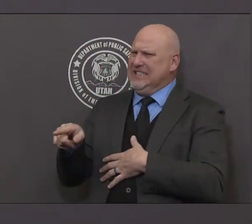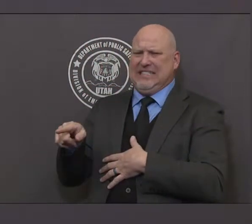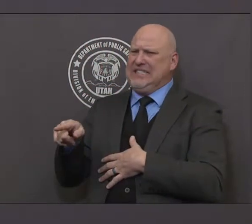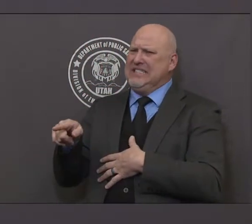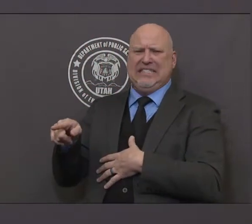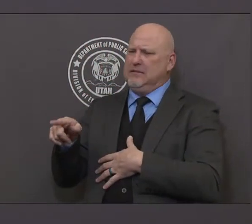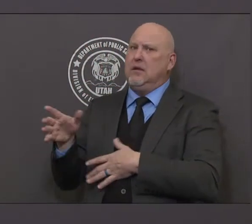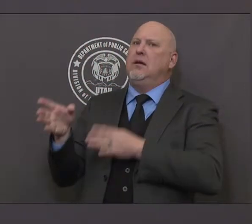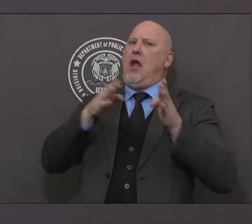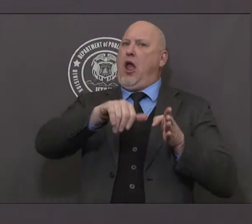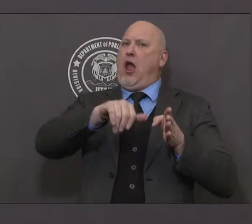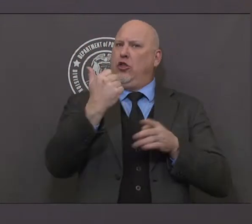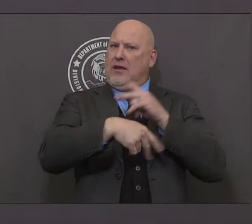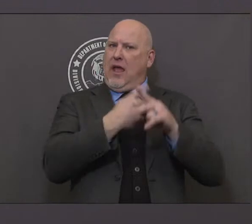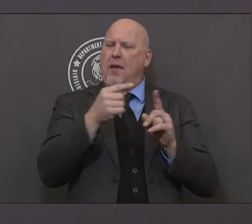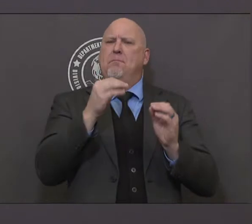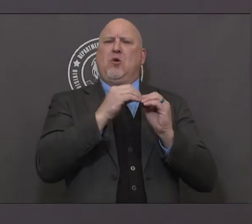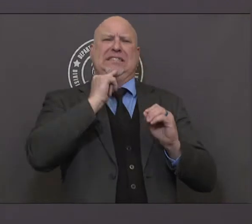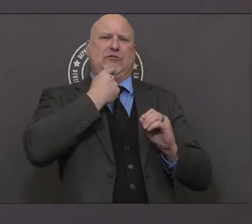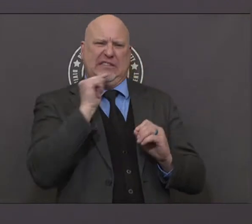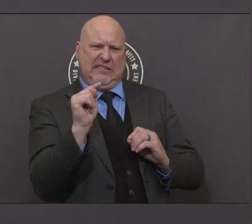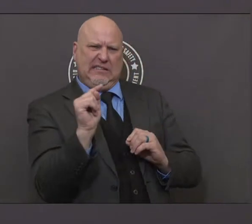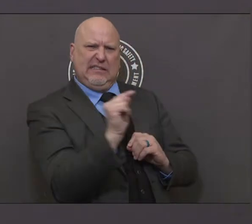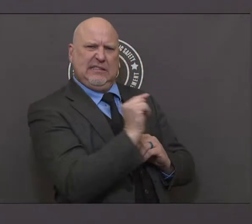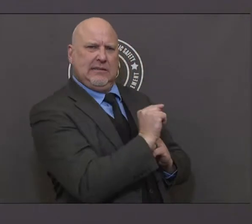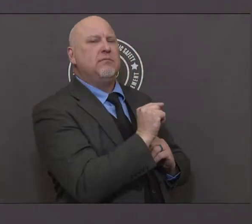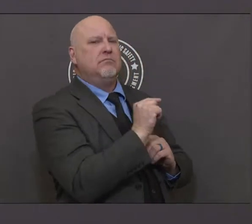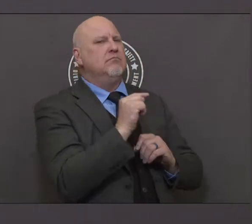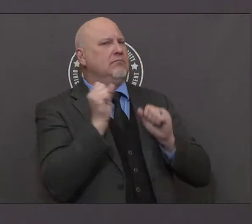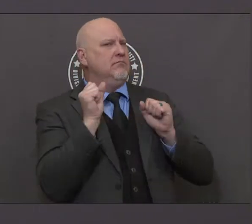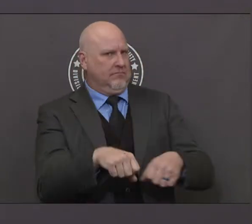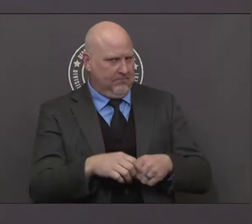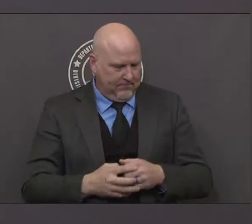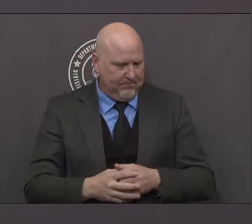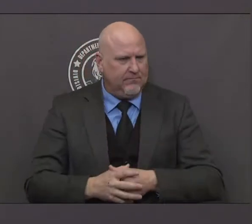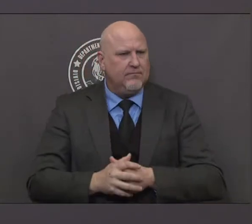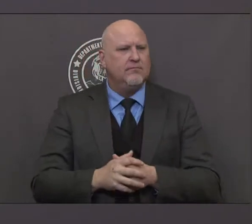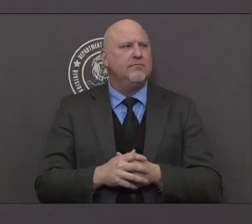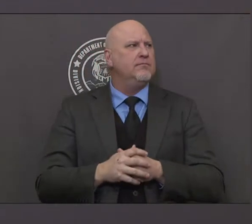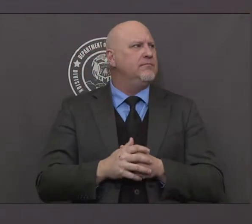Parkinson's disease, cerebral palsy, quadriplegia, or